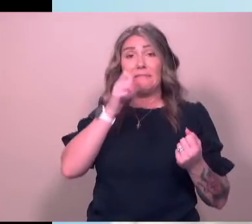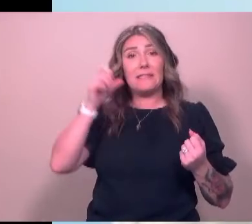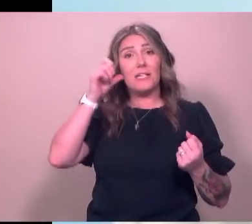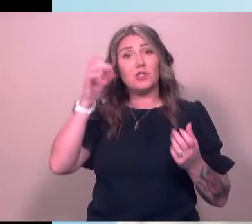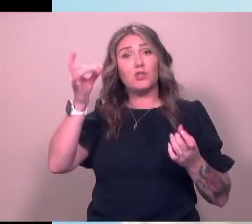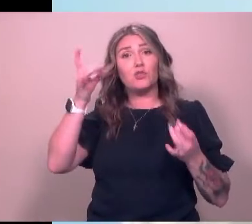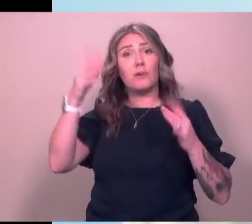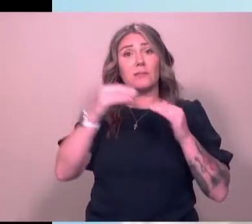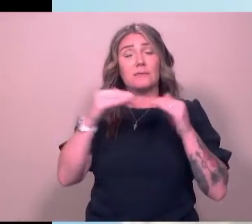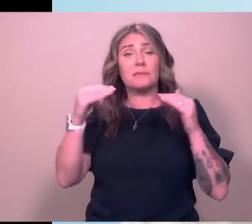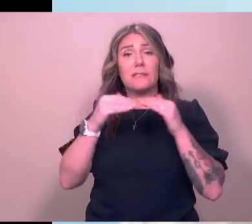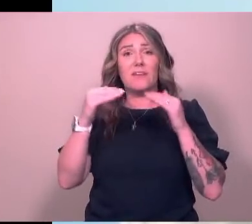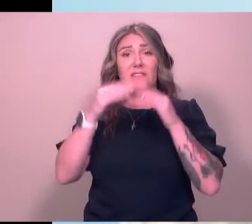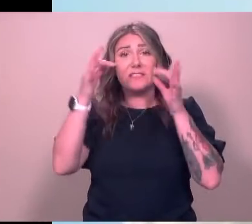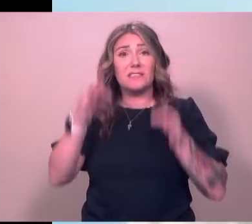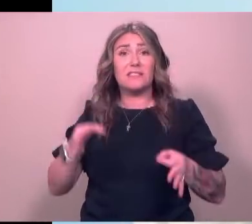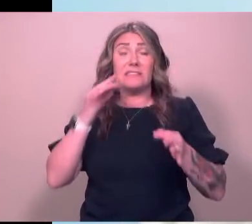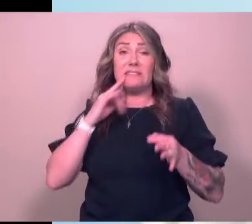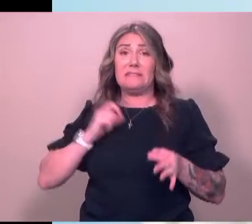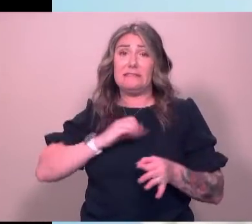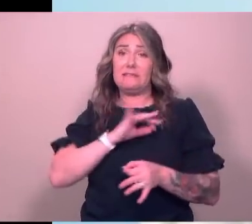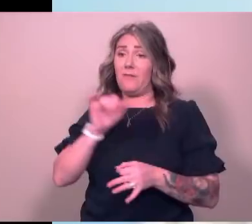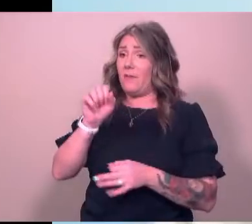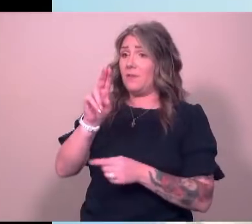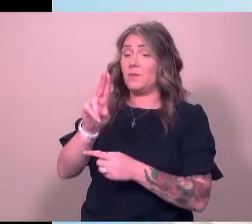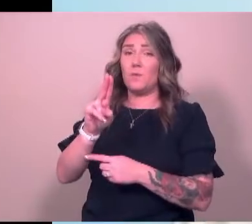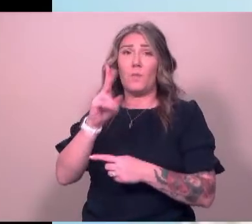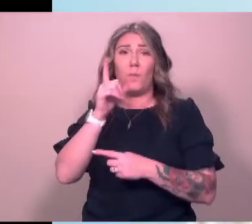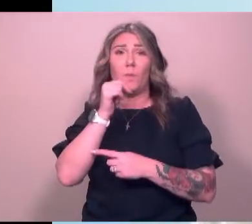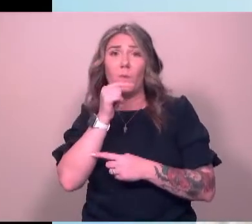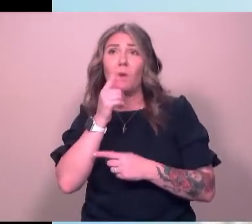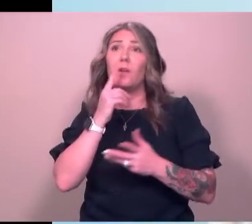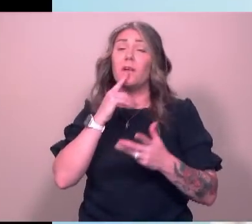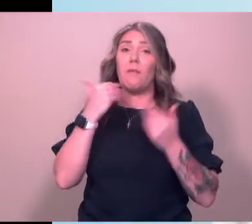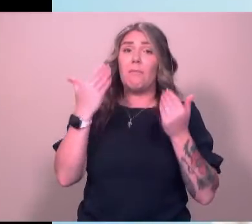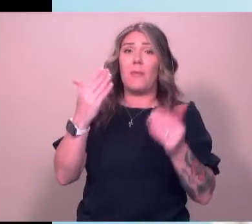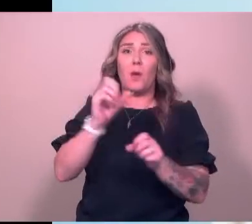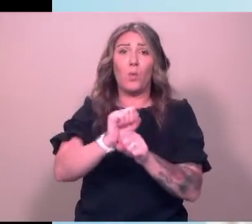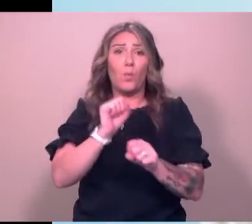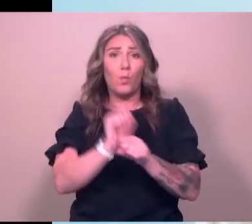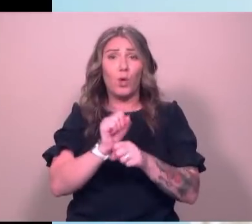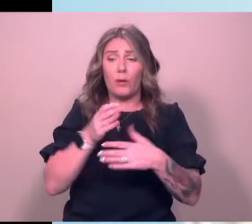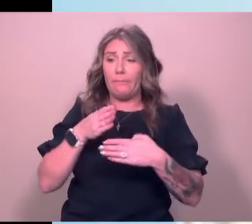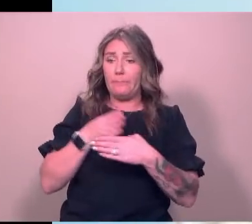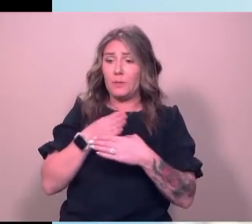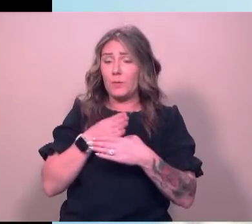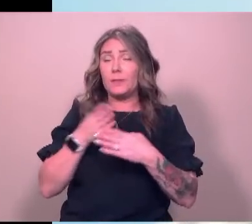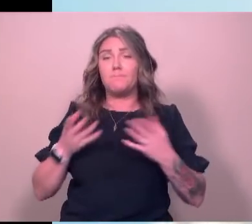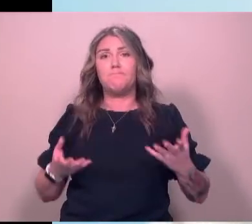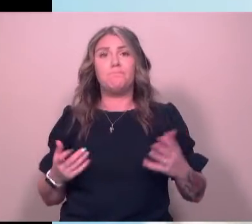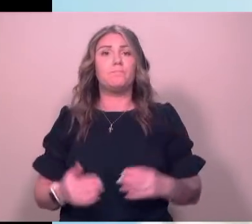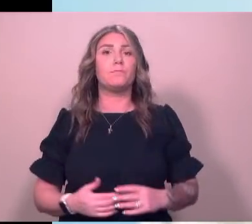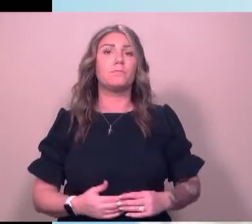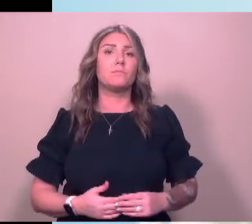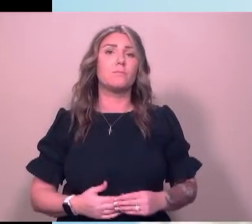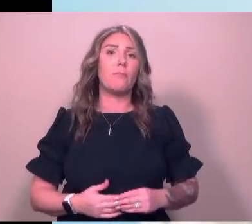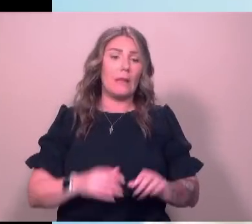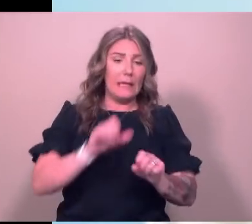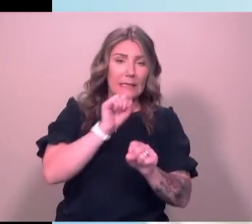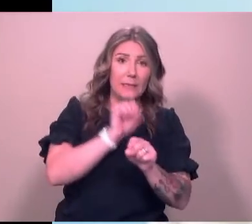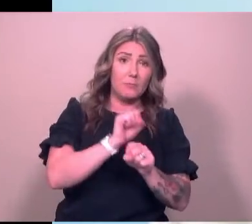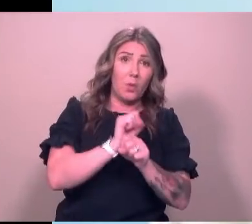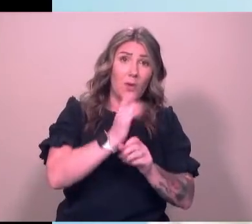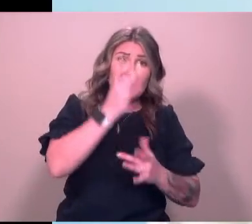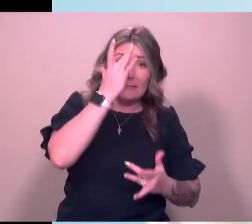decisions on staffing in our ICU in regards to who we were going to let work between employees who were